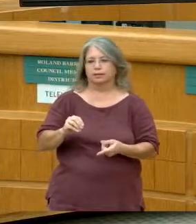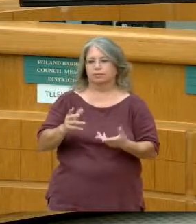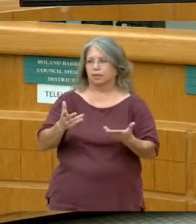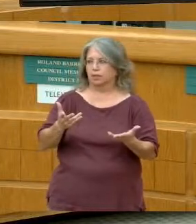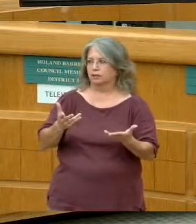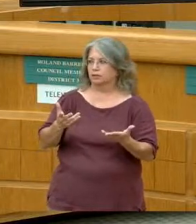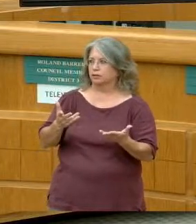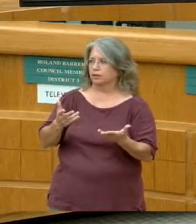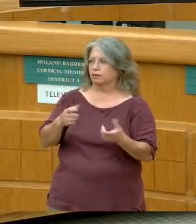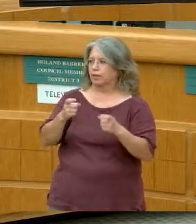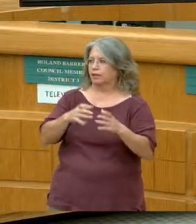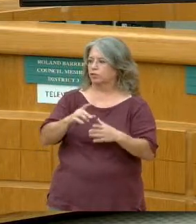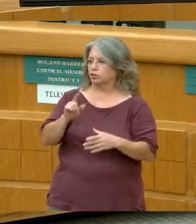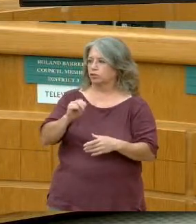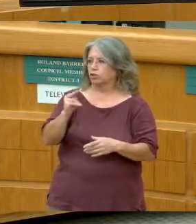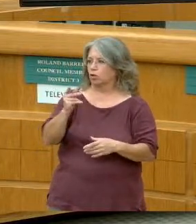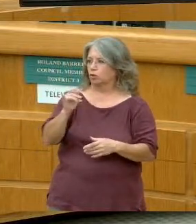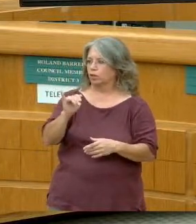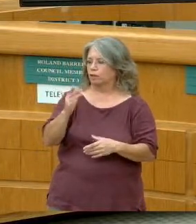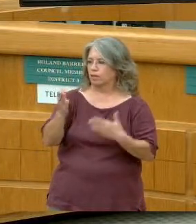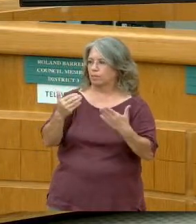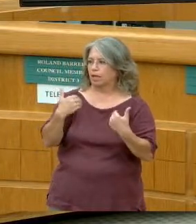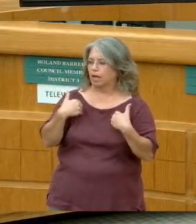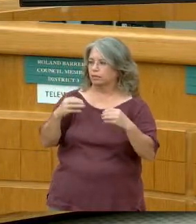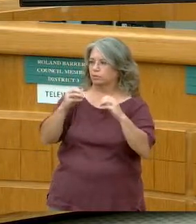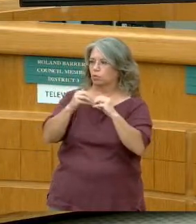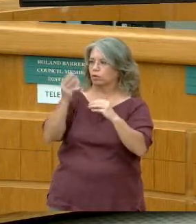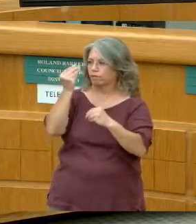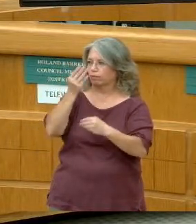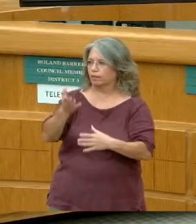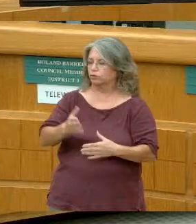said, Manager Zanoni maybe has more.